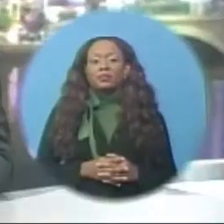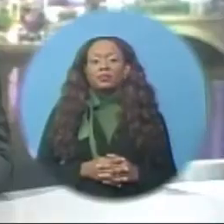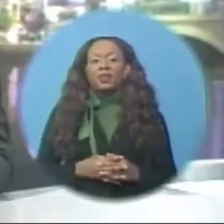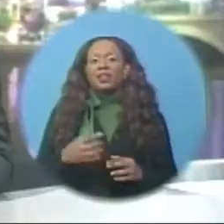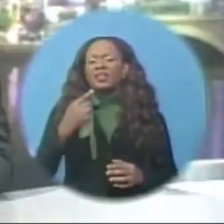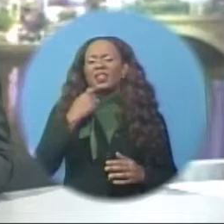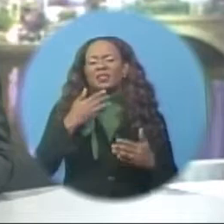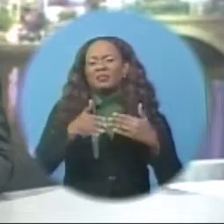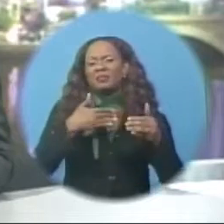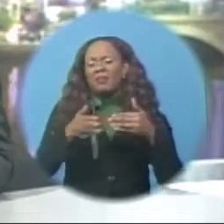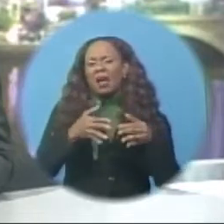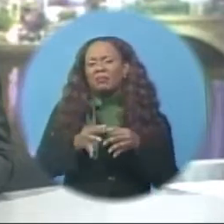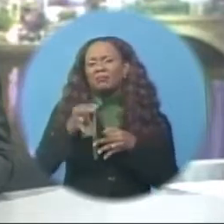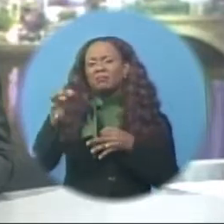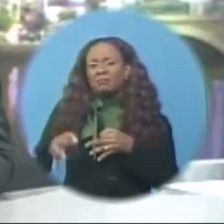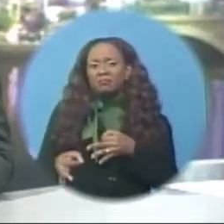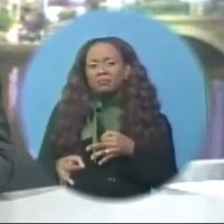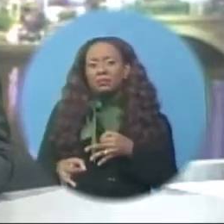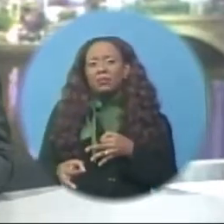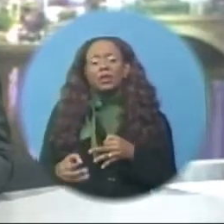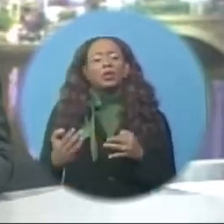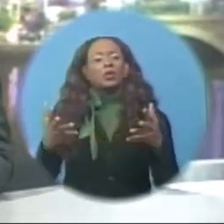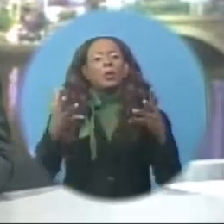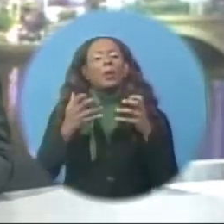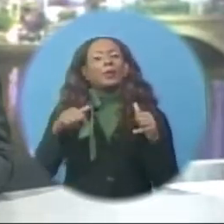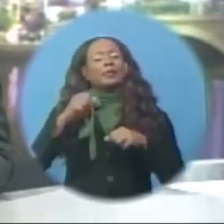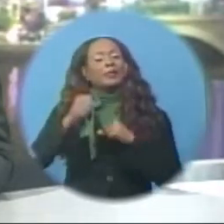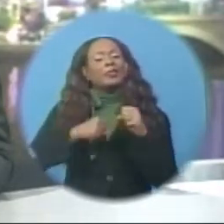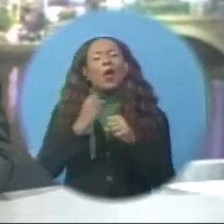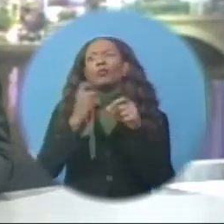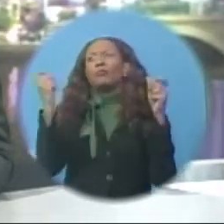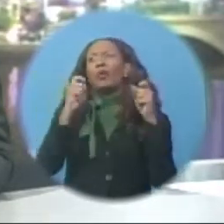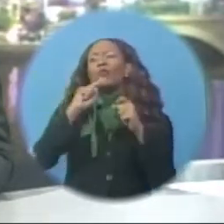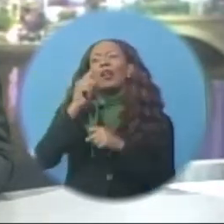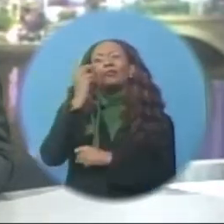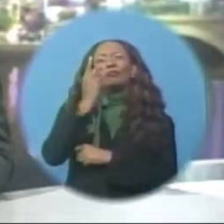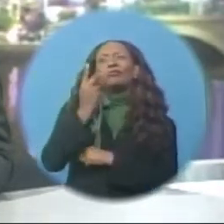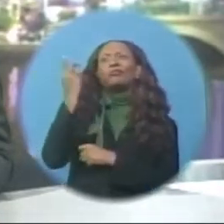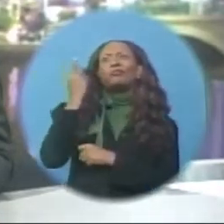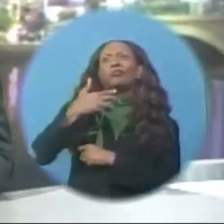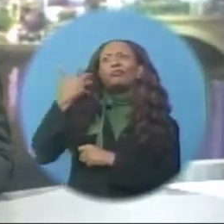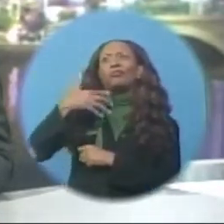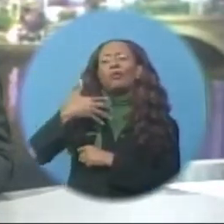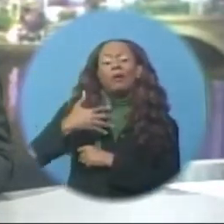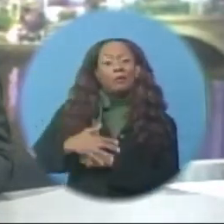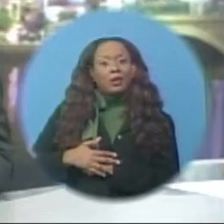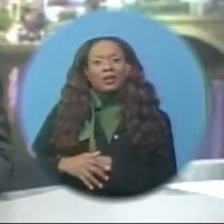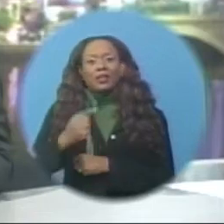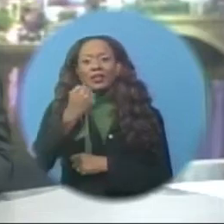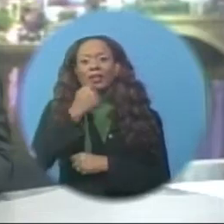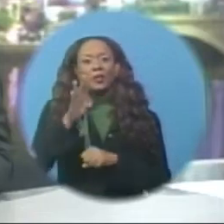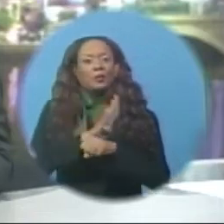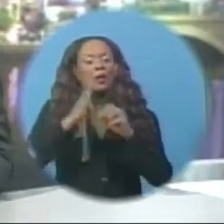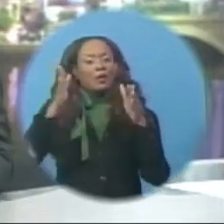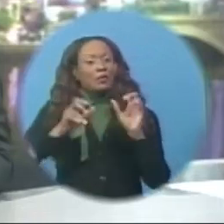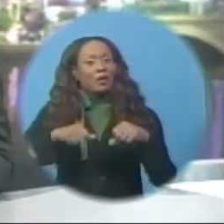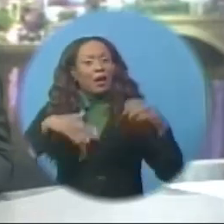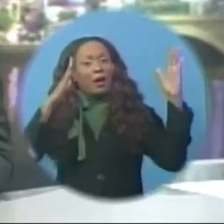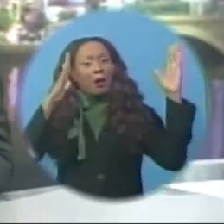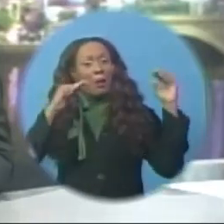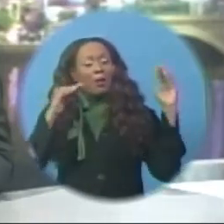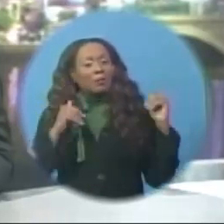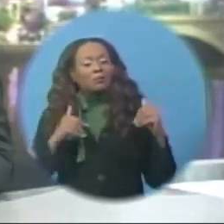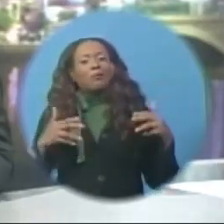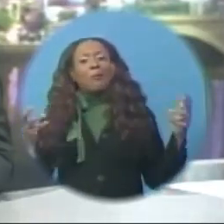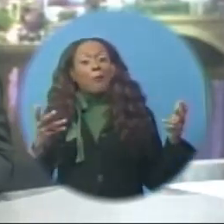He says despite the setback, efforts are underway to make this year's celebrations memorable. In fact, Minister Lashley says Barbadians can expect